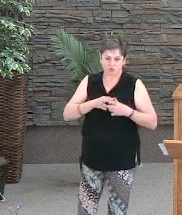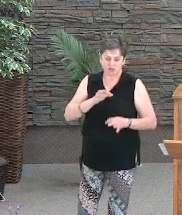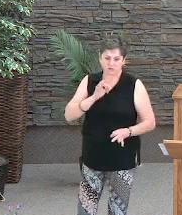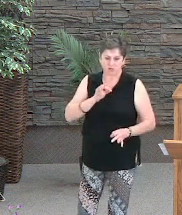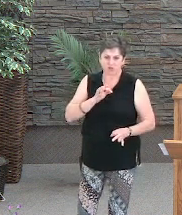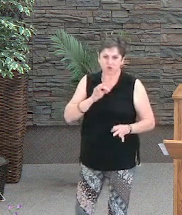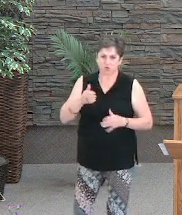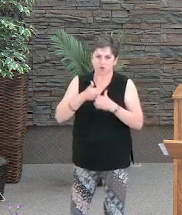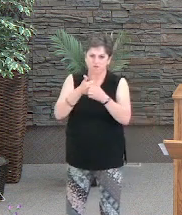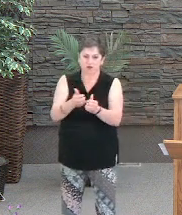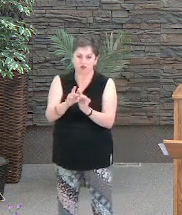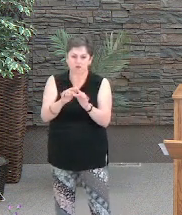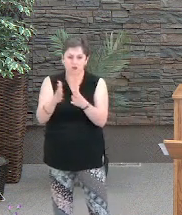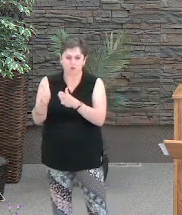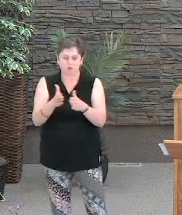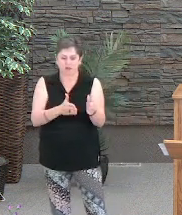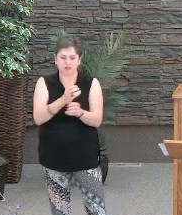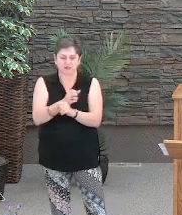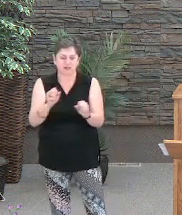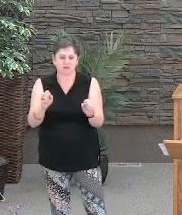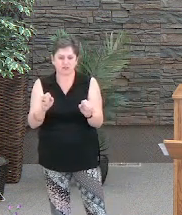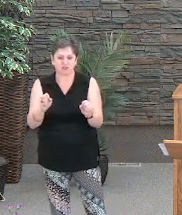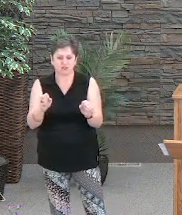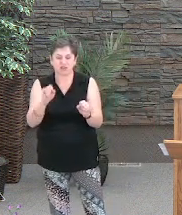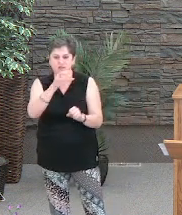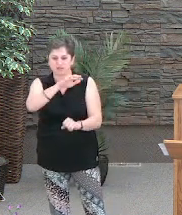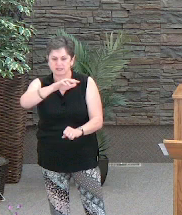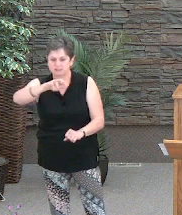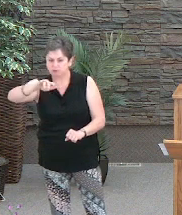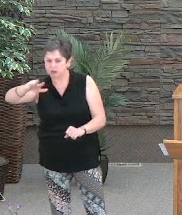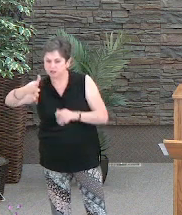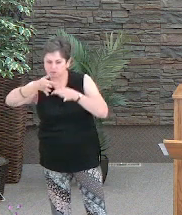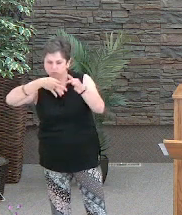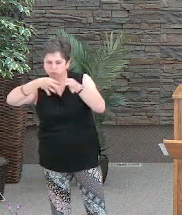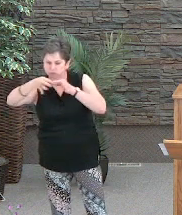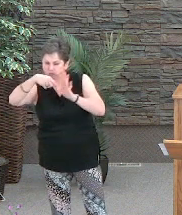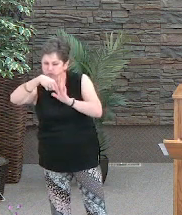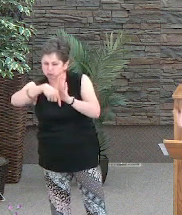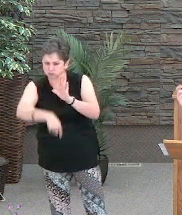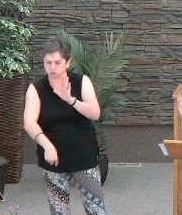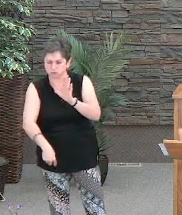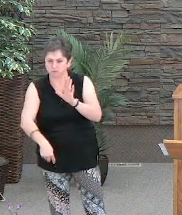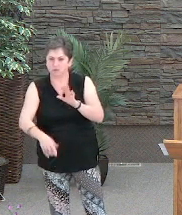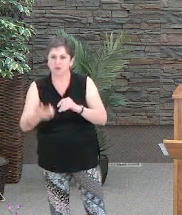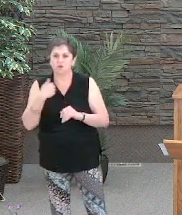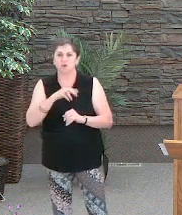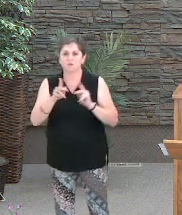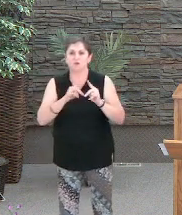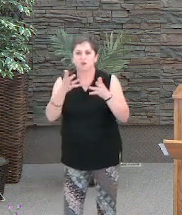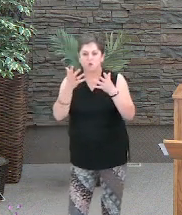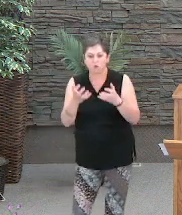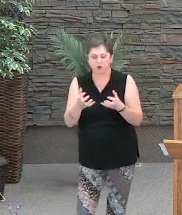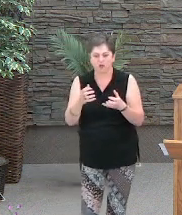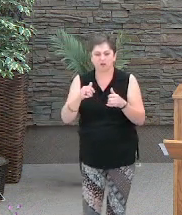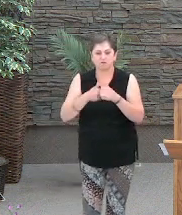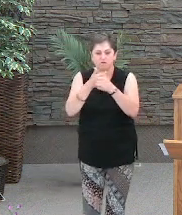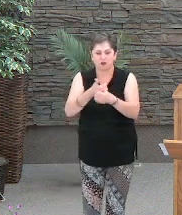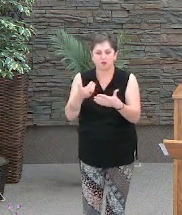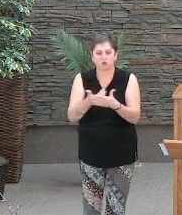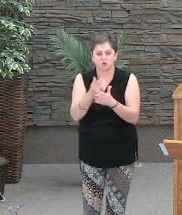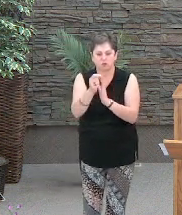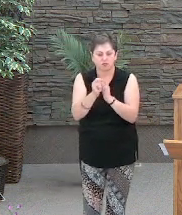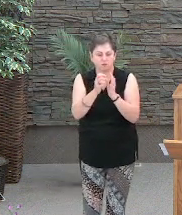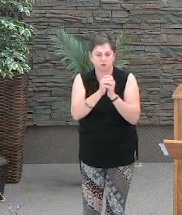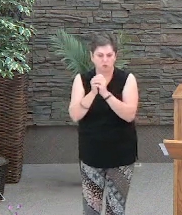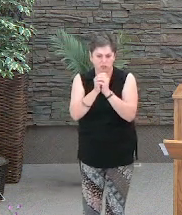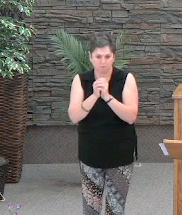We follow the biblical plan of salvation, and they spelled it out in great detail. We were a people that wanted to follow the Bible when it